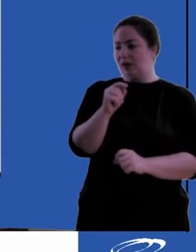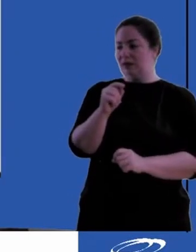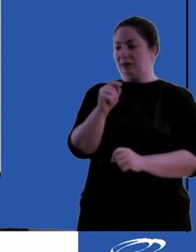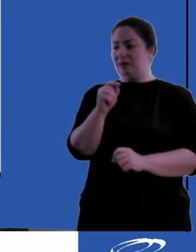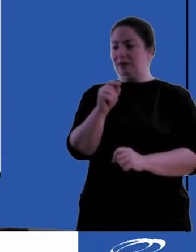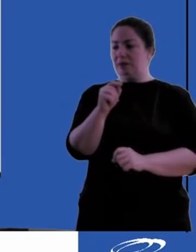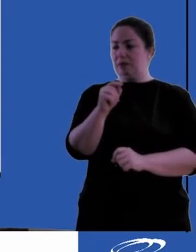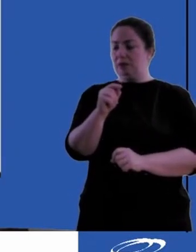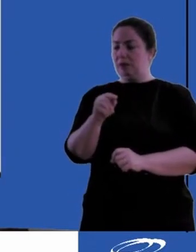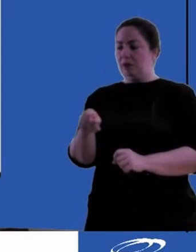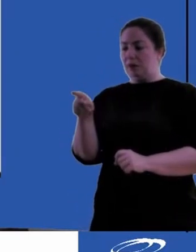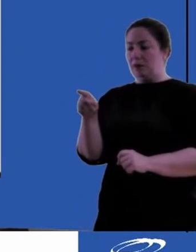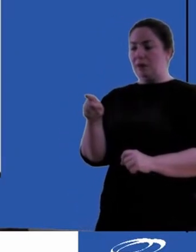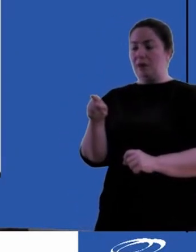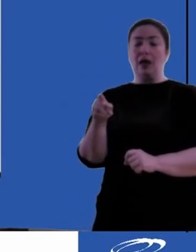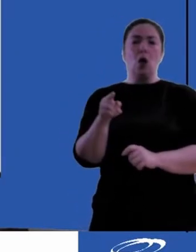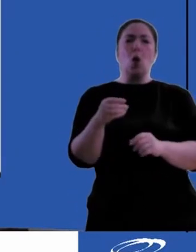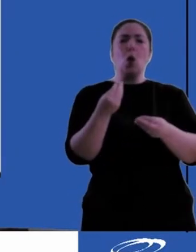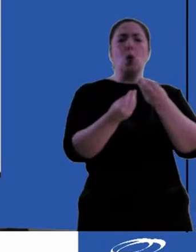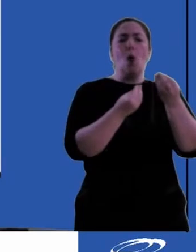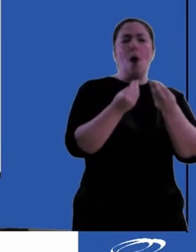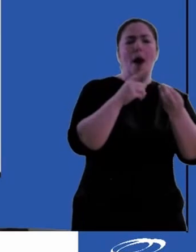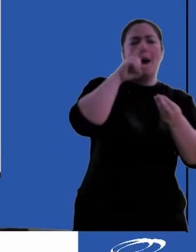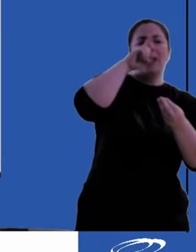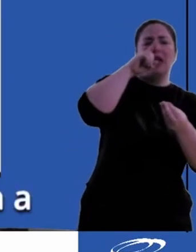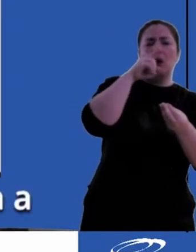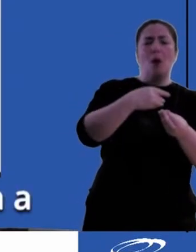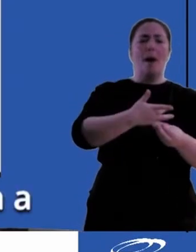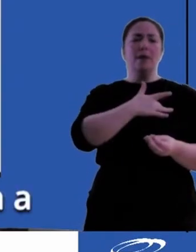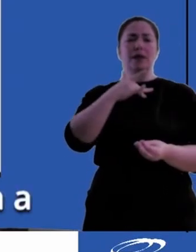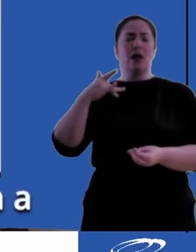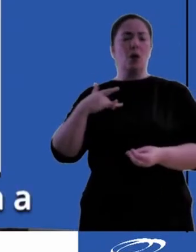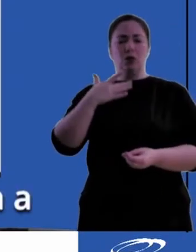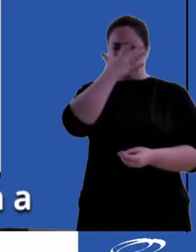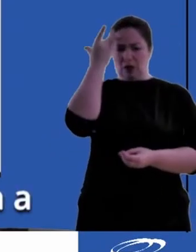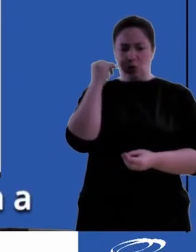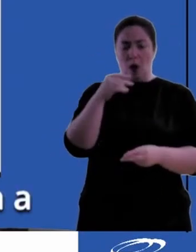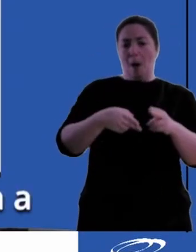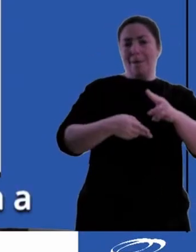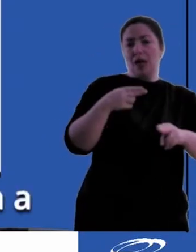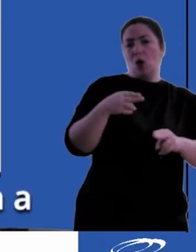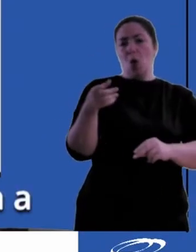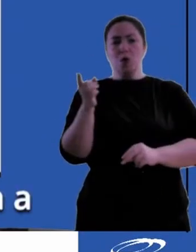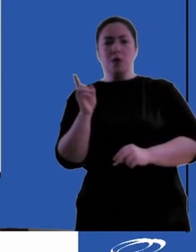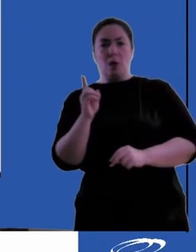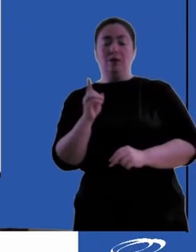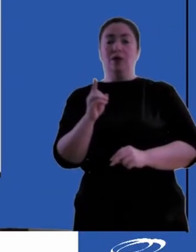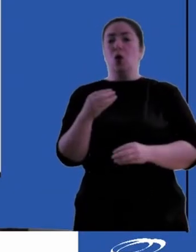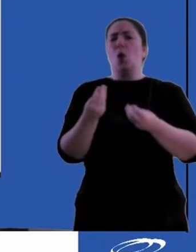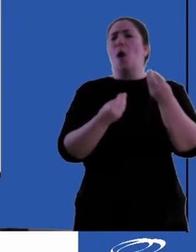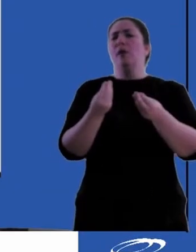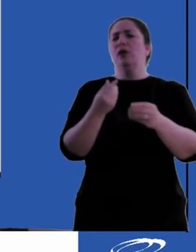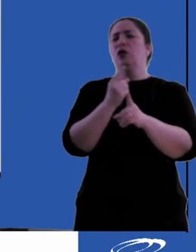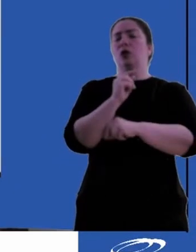and get into some more subtle pieces. But those are the big questions. And we can look at either host response or we can